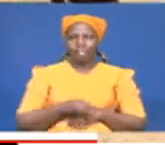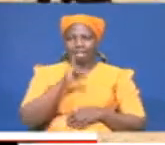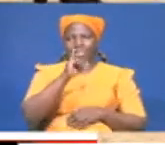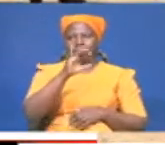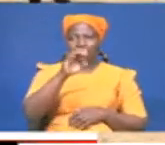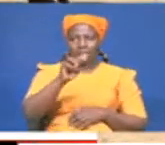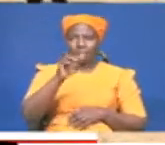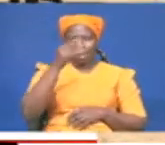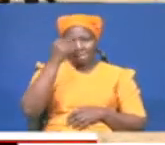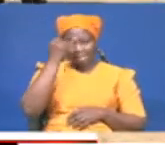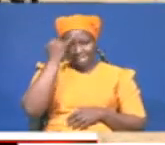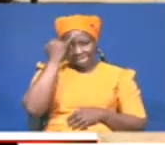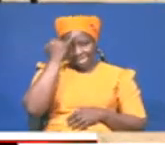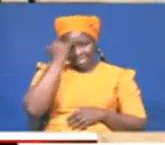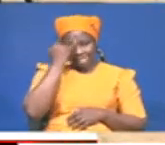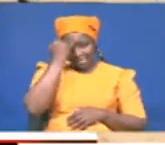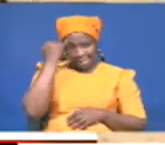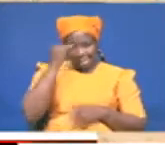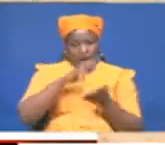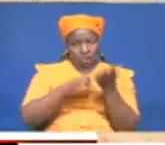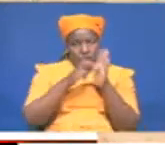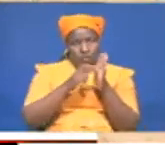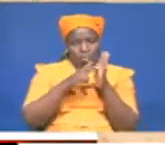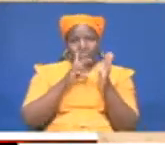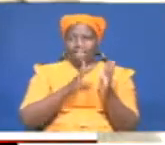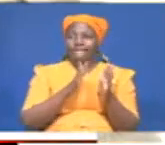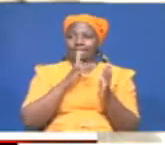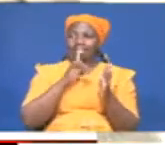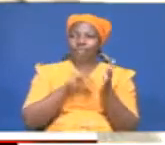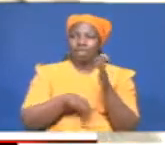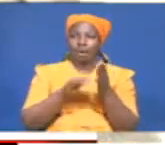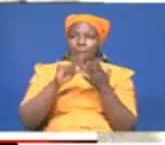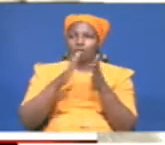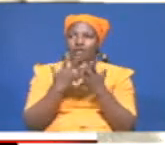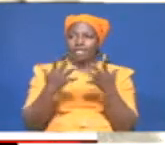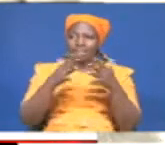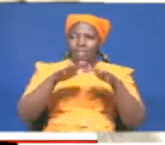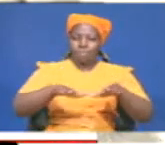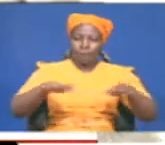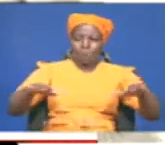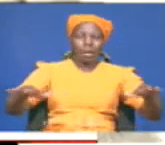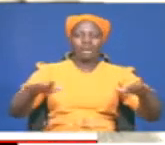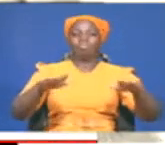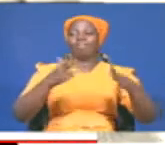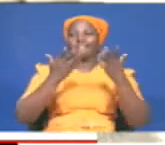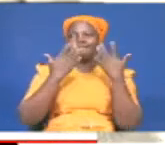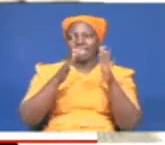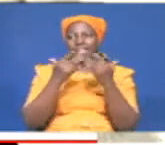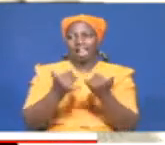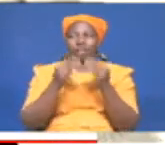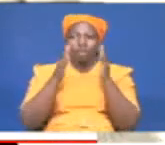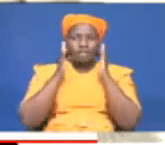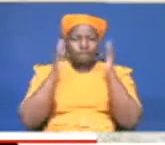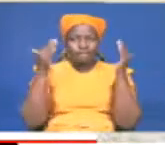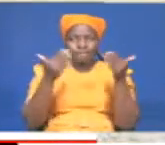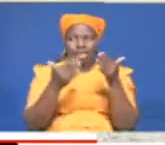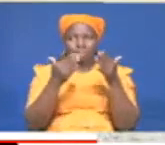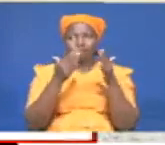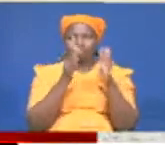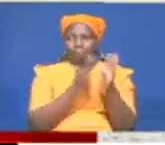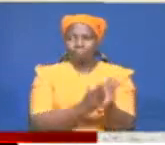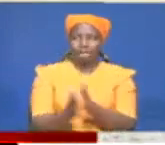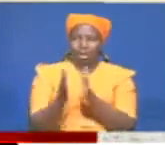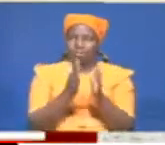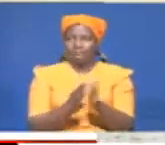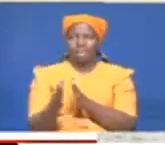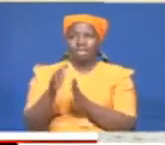says most utilities set up underground are complete, with contractor now focusing on organizing the city's sewerage,